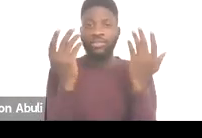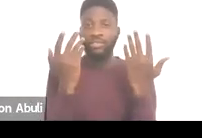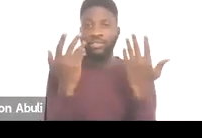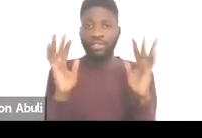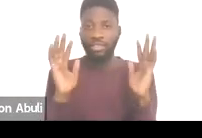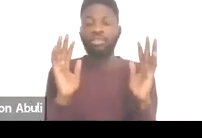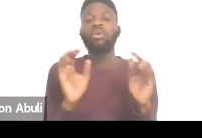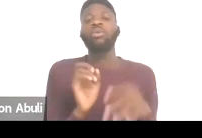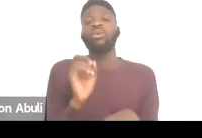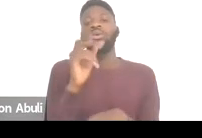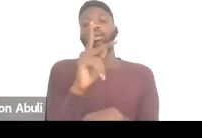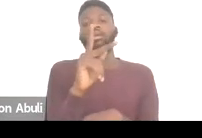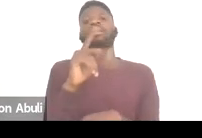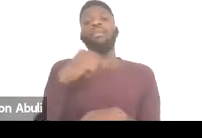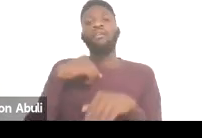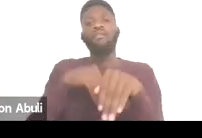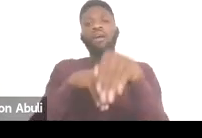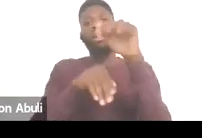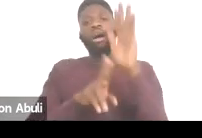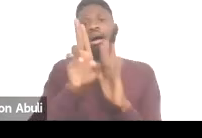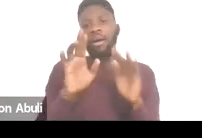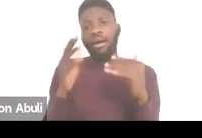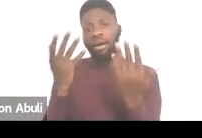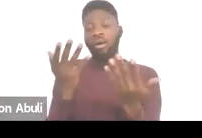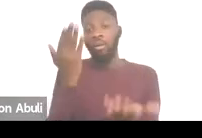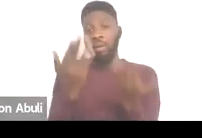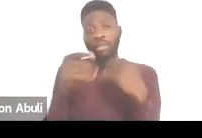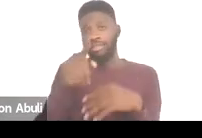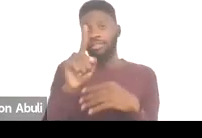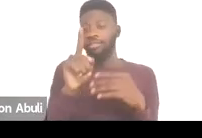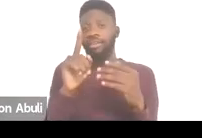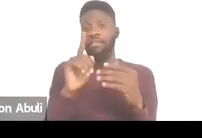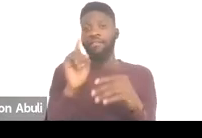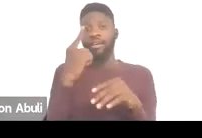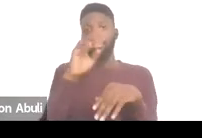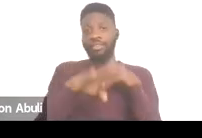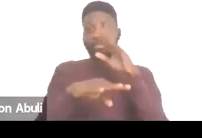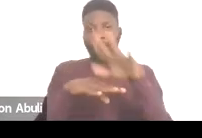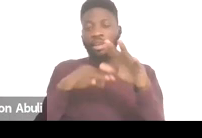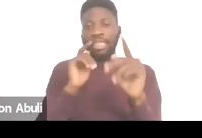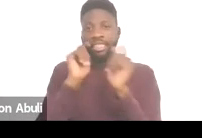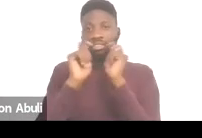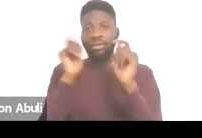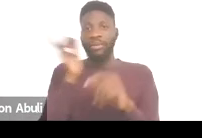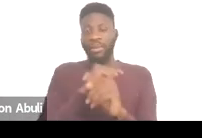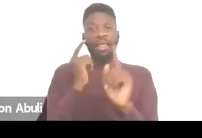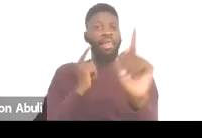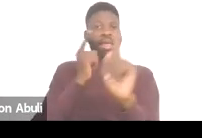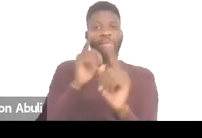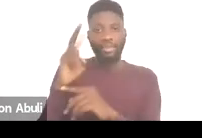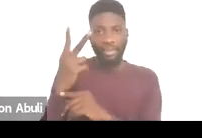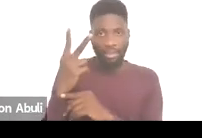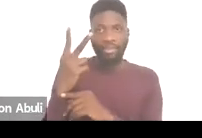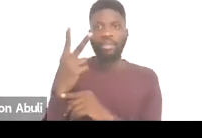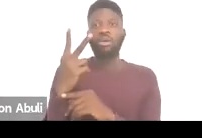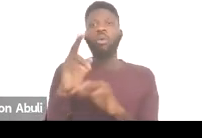how am I going to follow up? Maybe you've done your first stage of interviews, you're anticipating for the second one, or you've